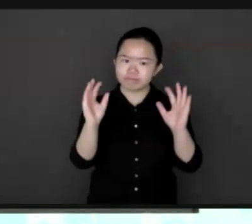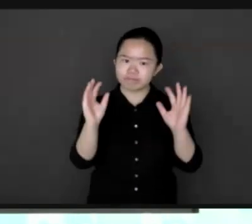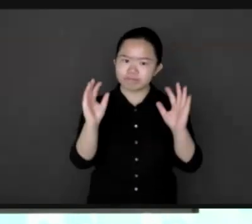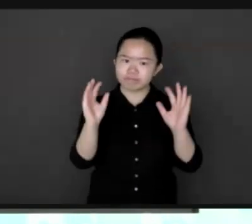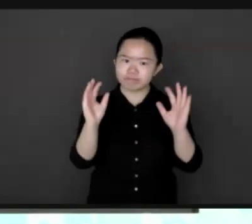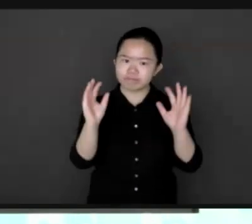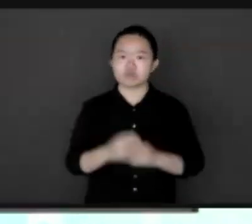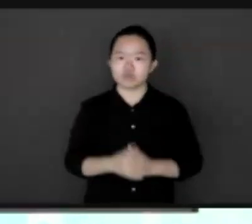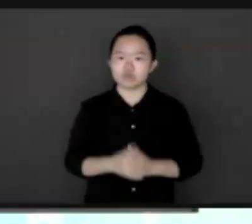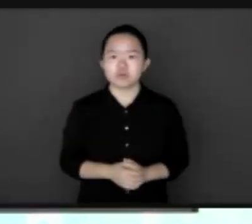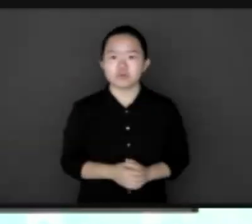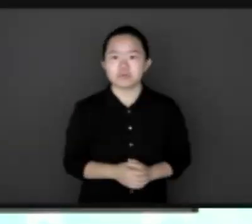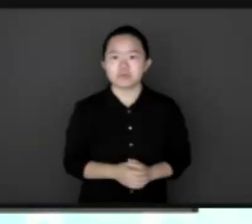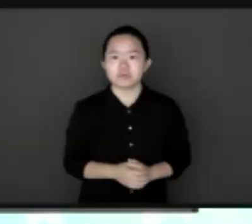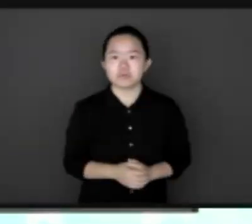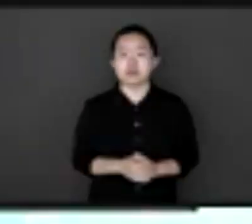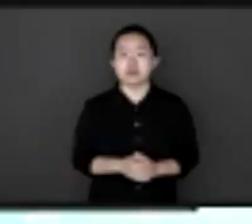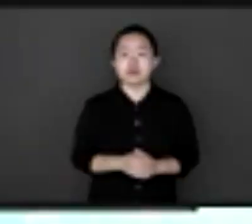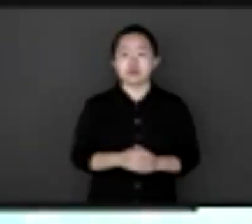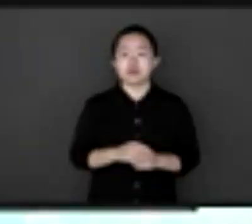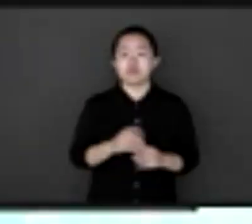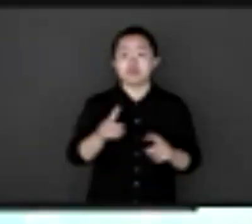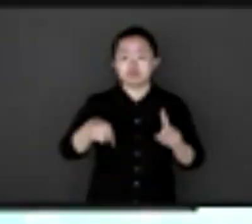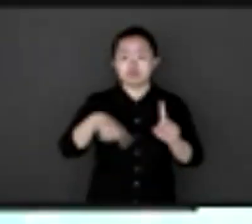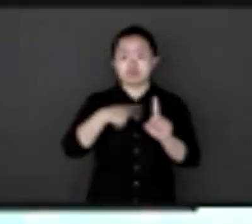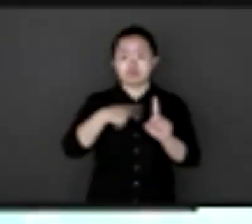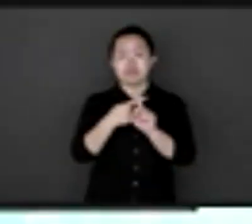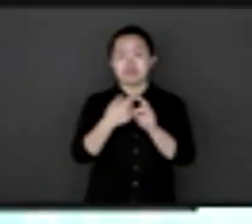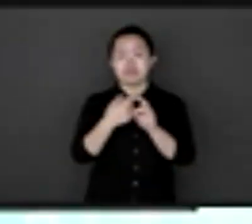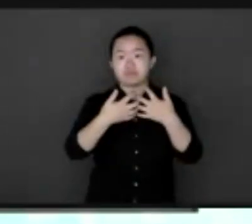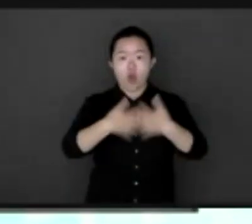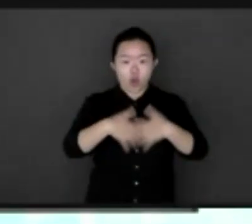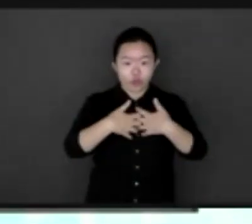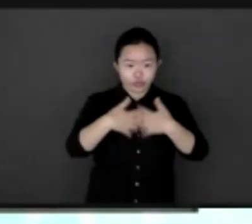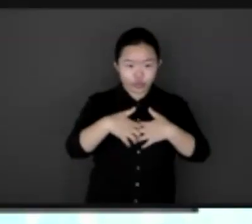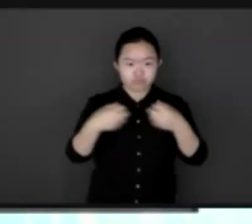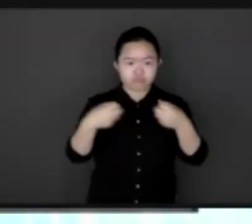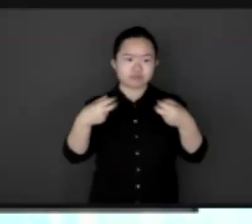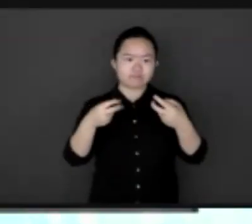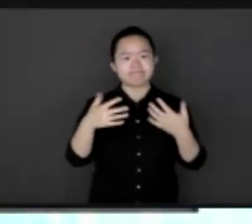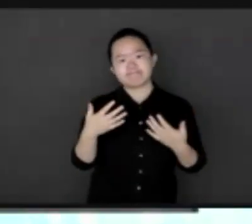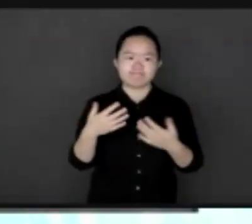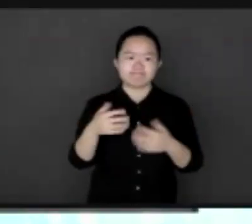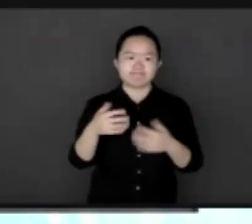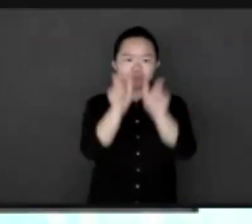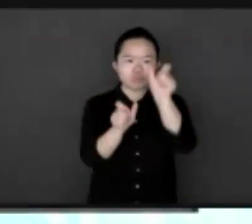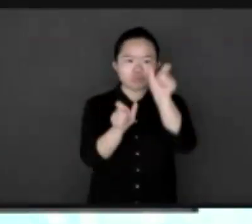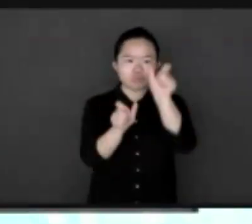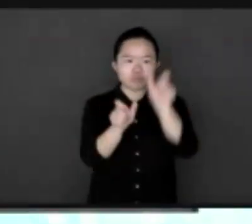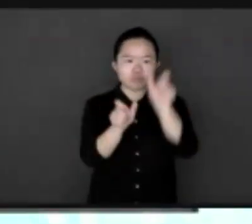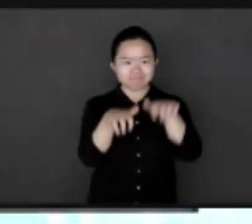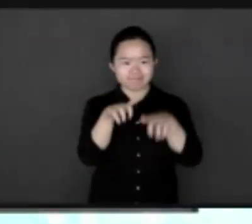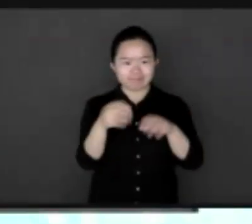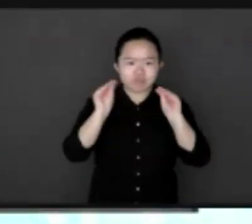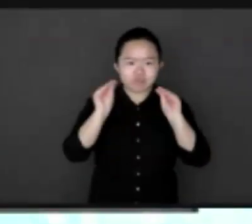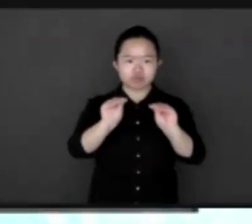require live captions and so on live video. I personally think that this may change in the years to come, because here